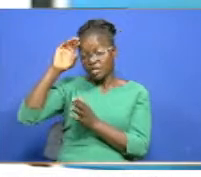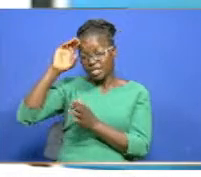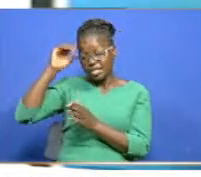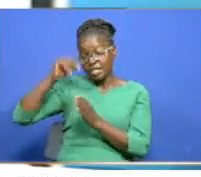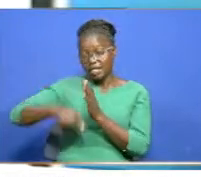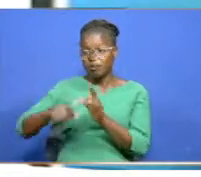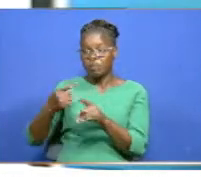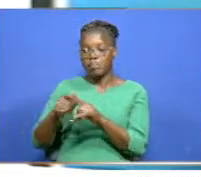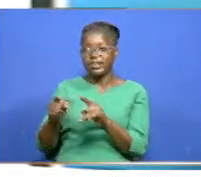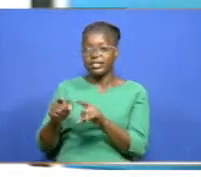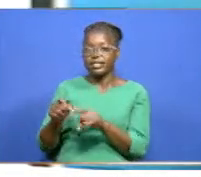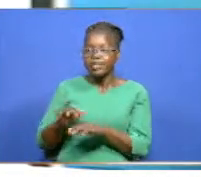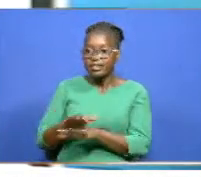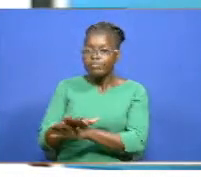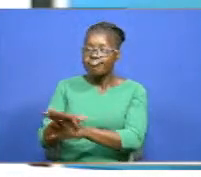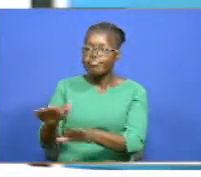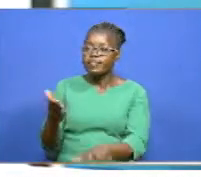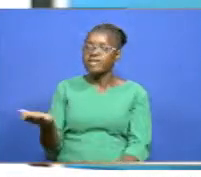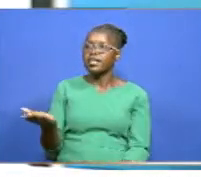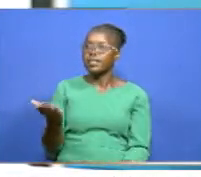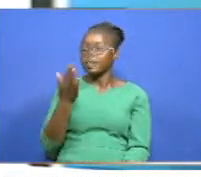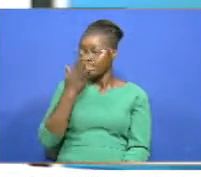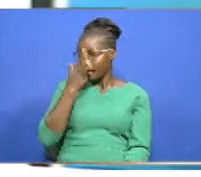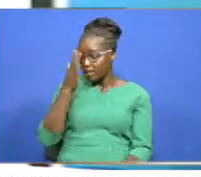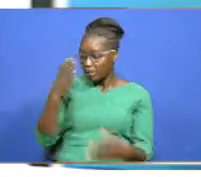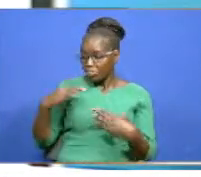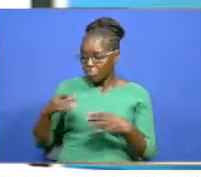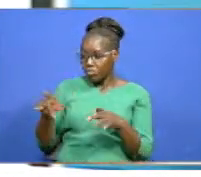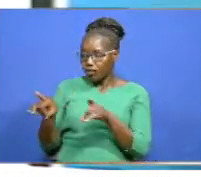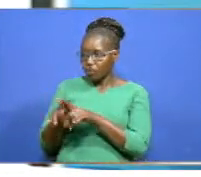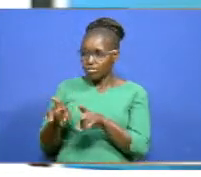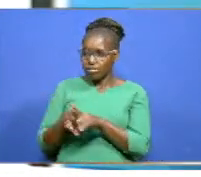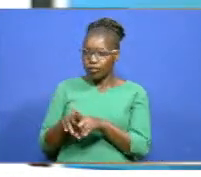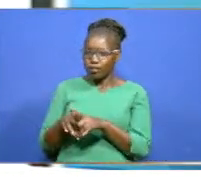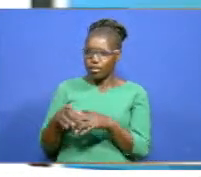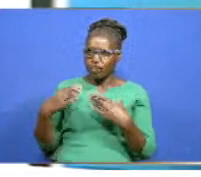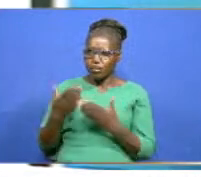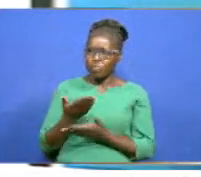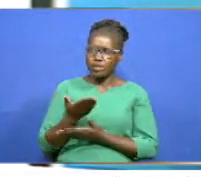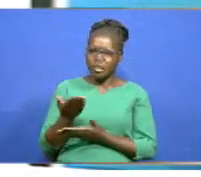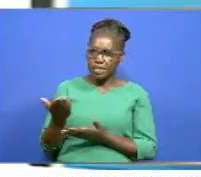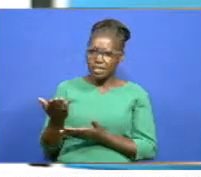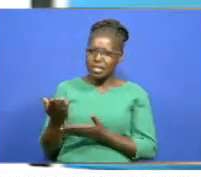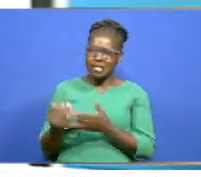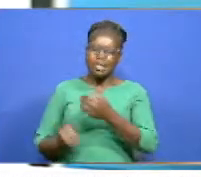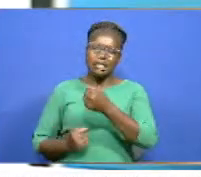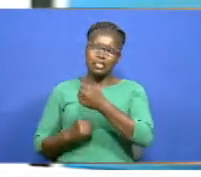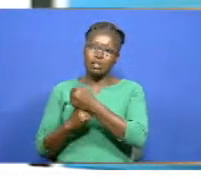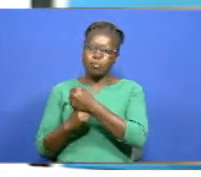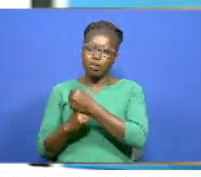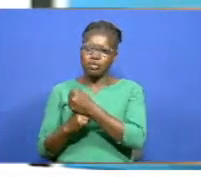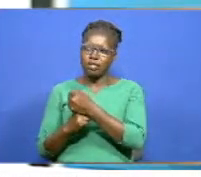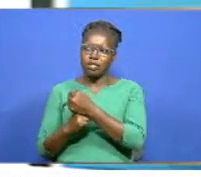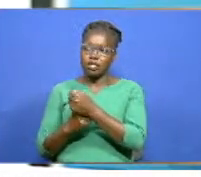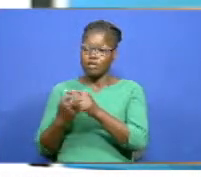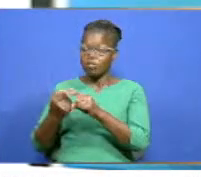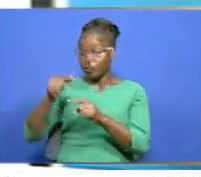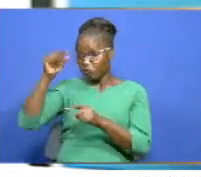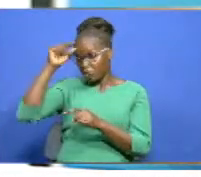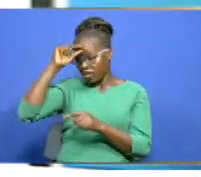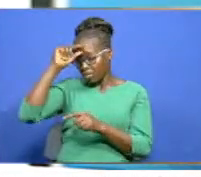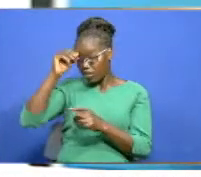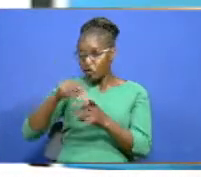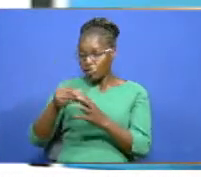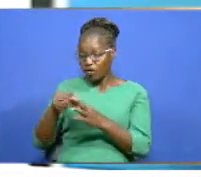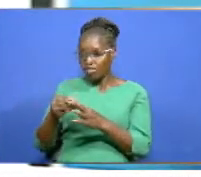down into the ground, people will also see that, you know what, these people have support framework from government, or it has a